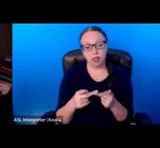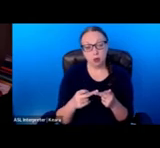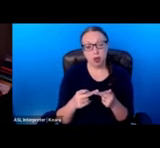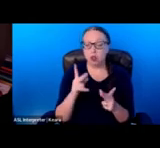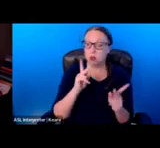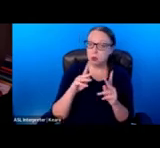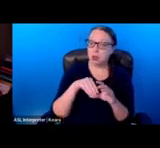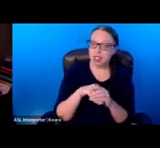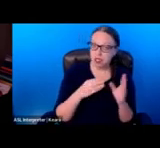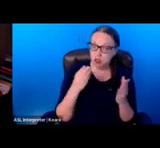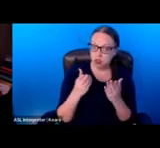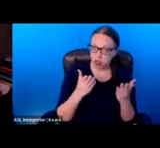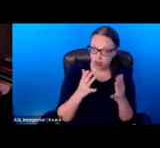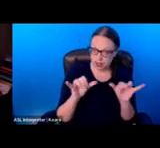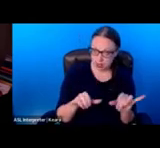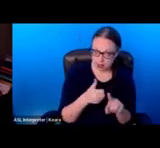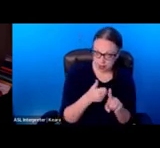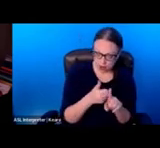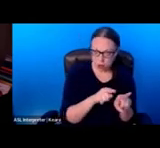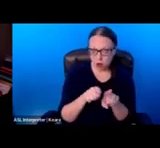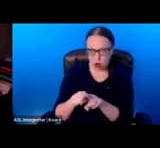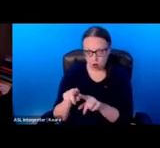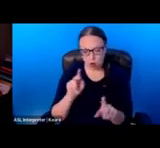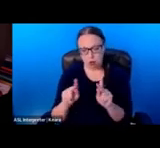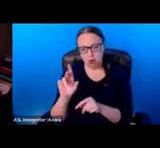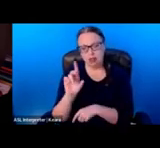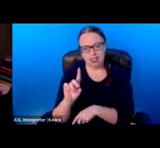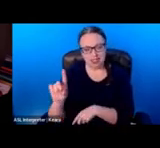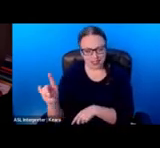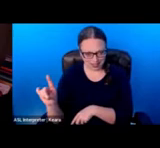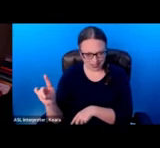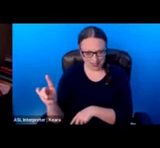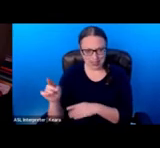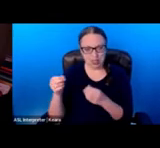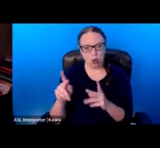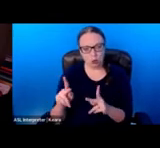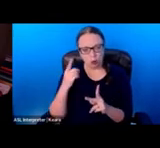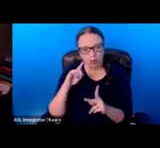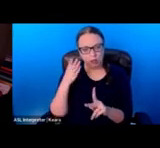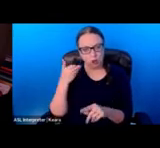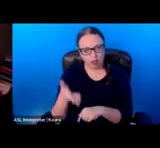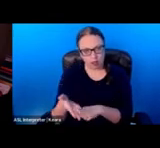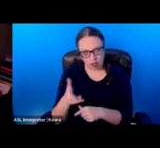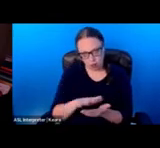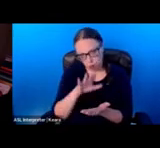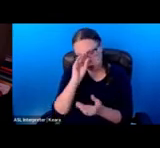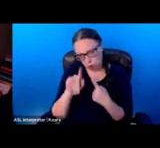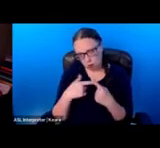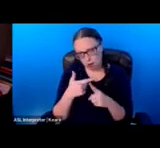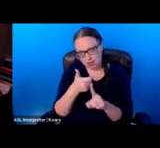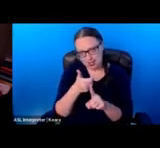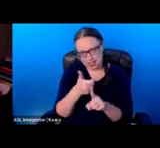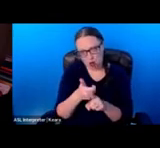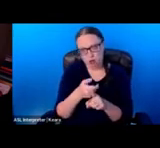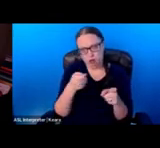system, but also the people at DDD. It's an opportunity for them to learn about self-direction as